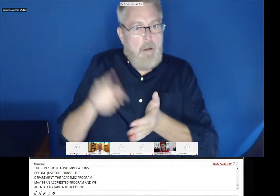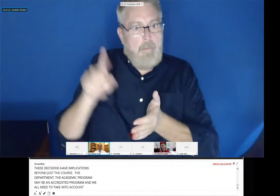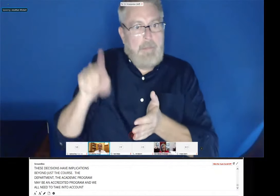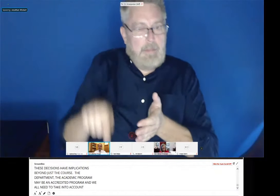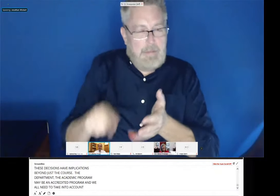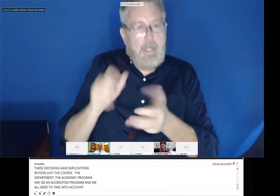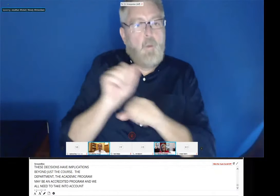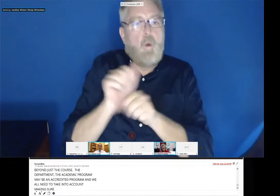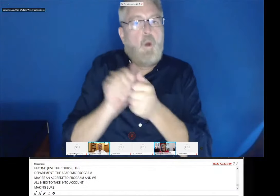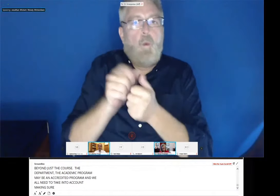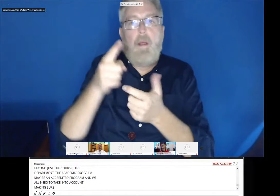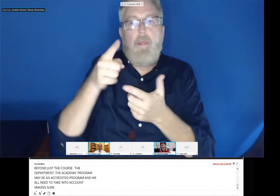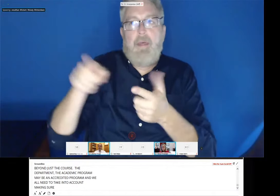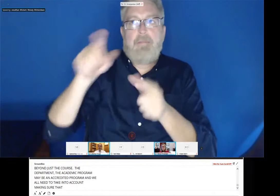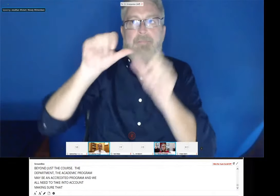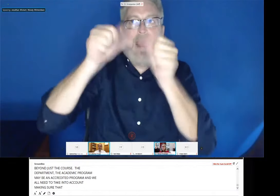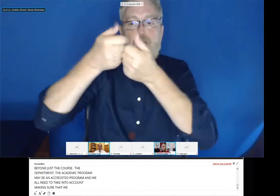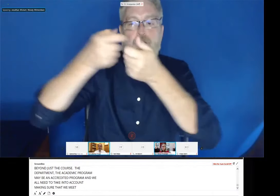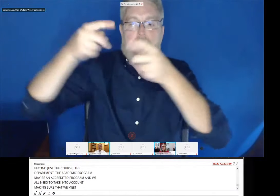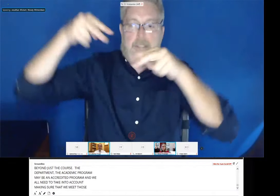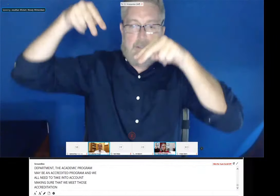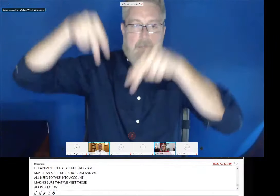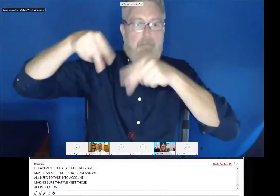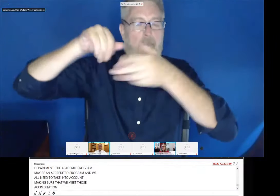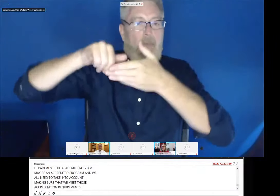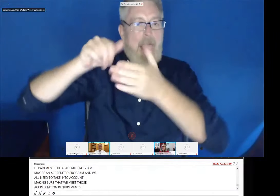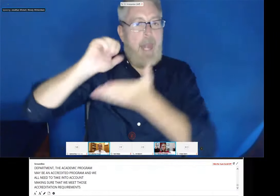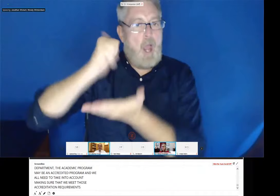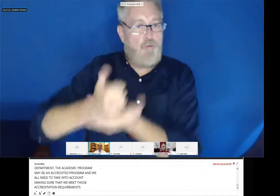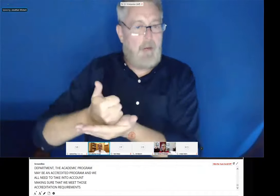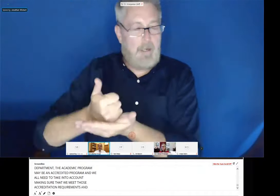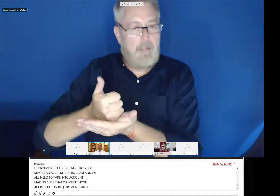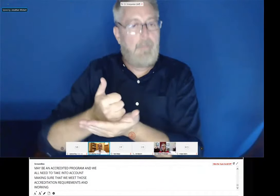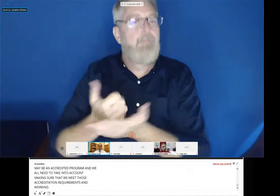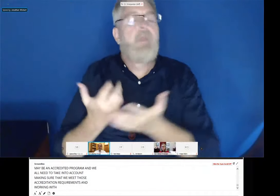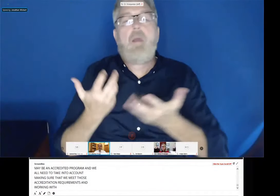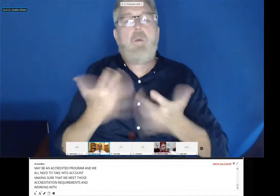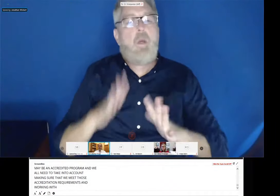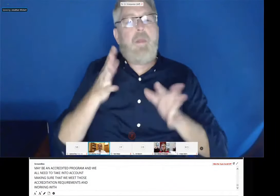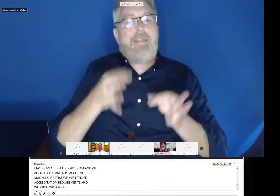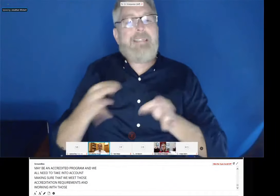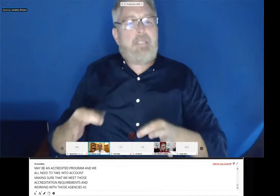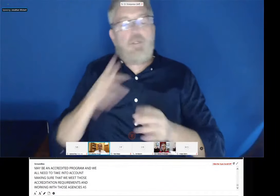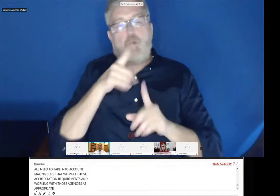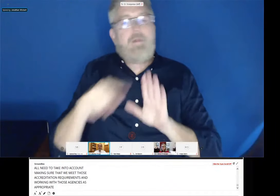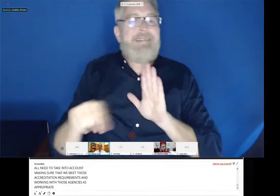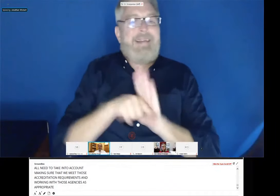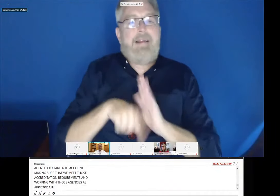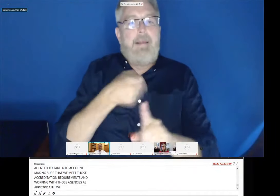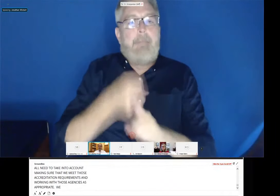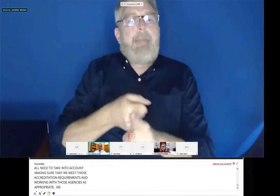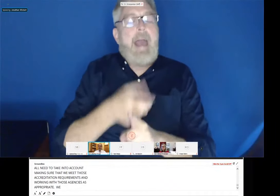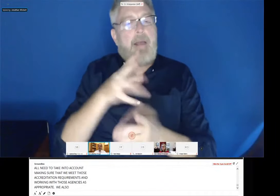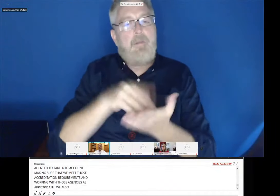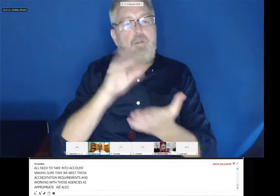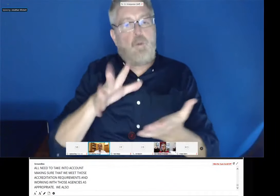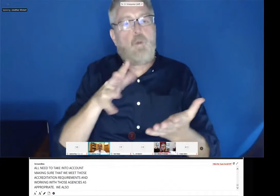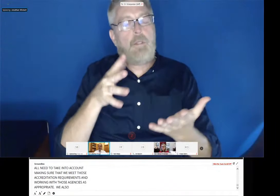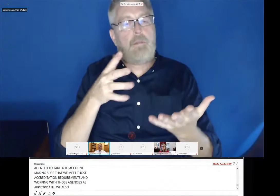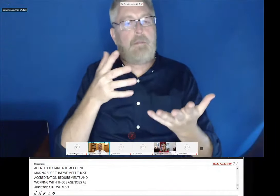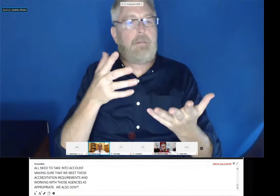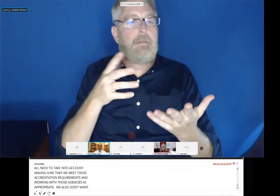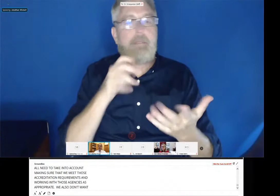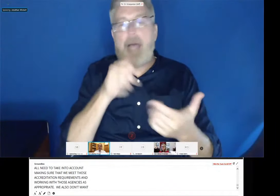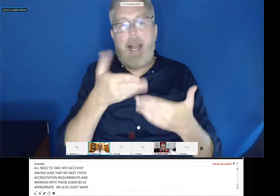working with those agencies as appropriate. And we also don't want any of these decisions to adversely affect the students' path to